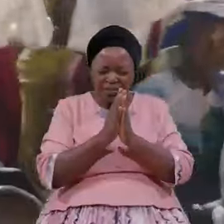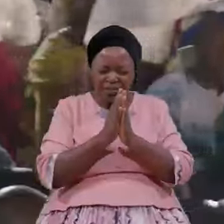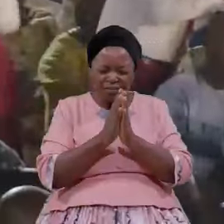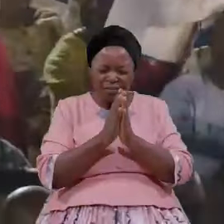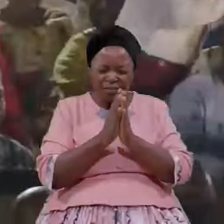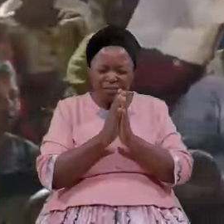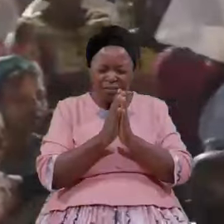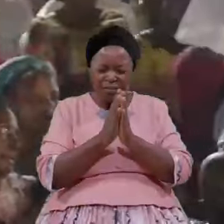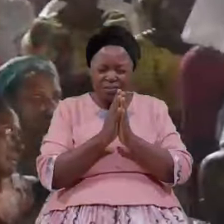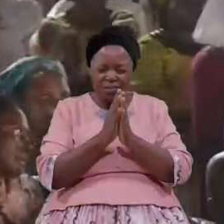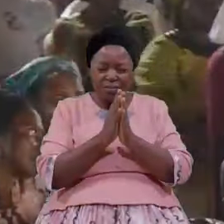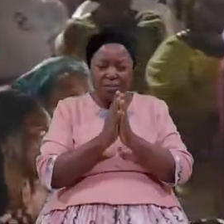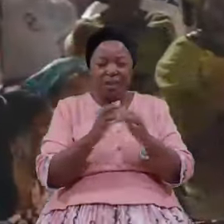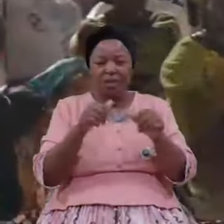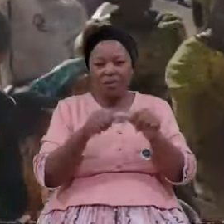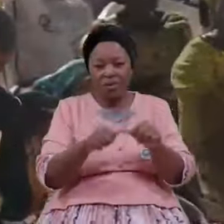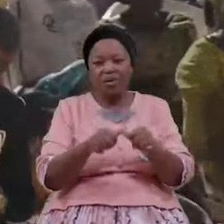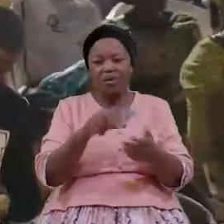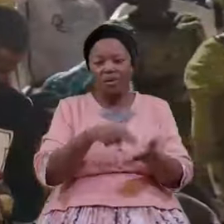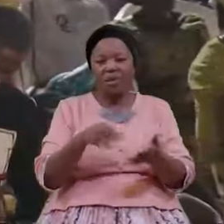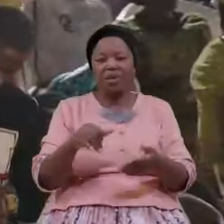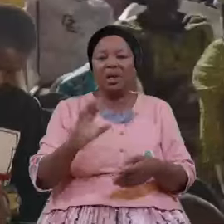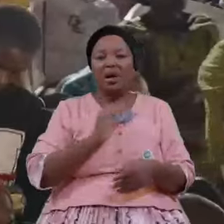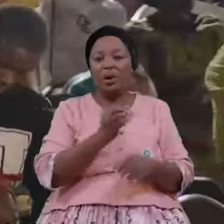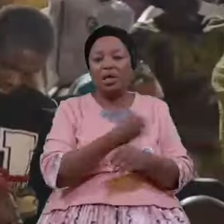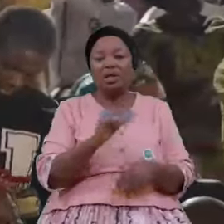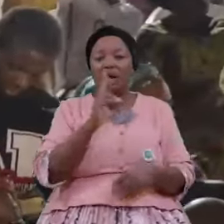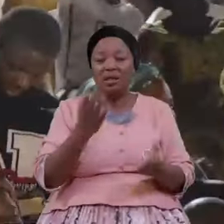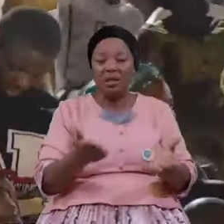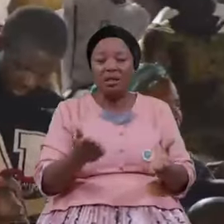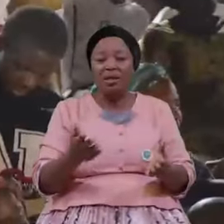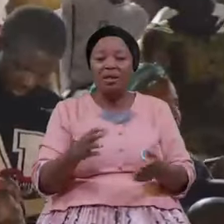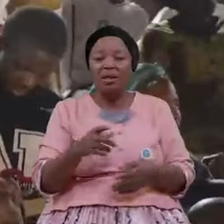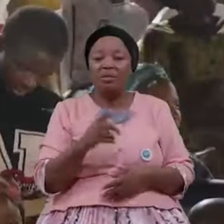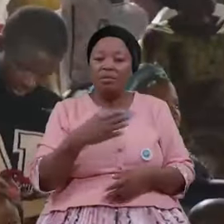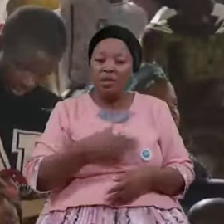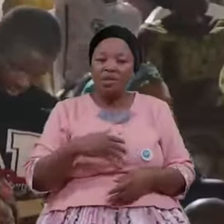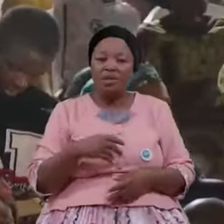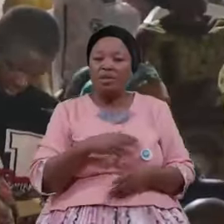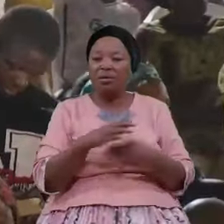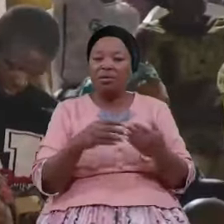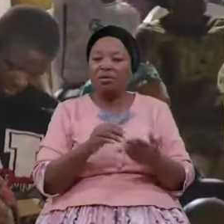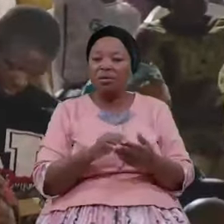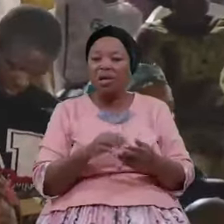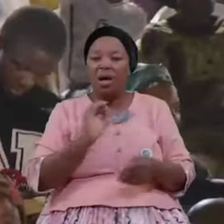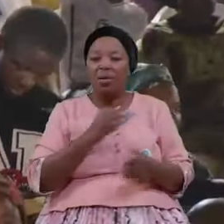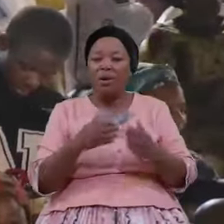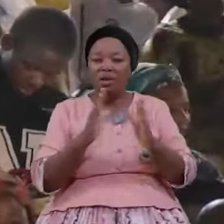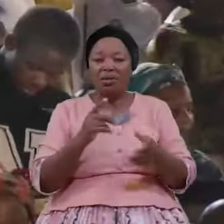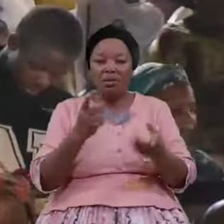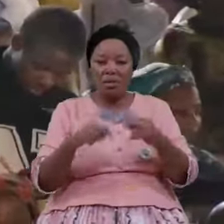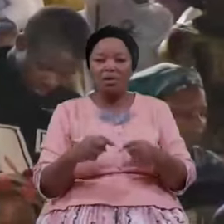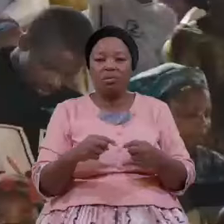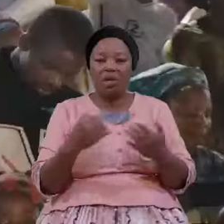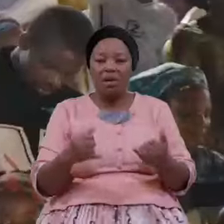Keep on standing. Our counselors are there. The officiating minister will take over now. I will come back and pray